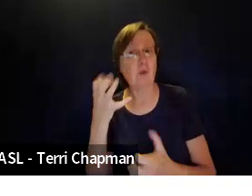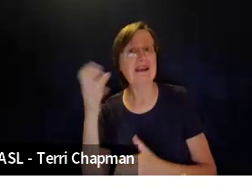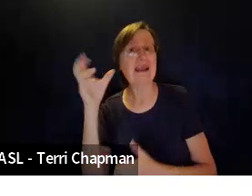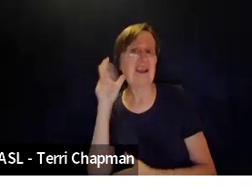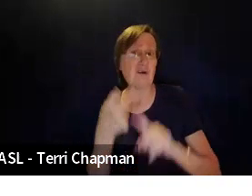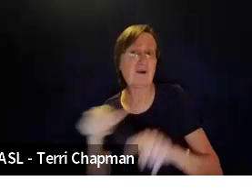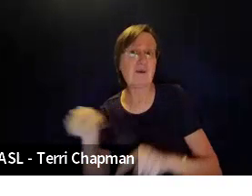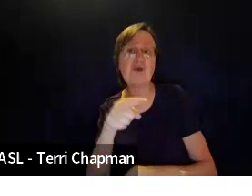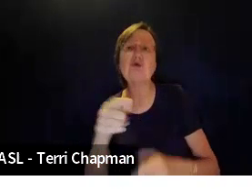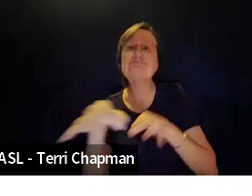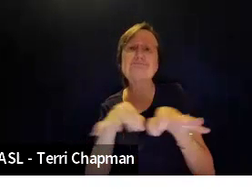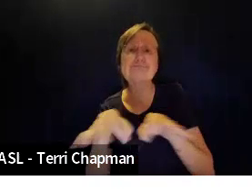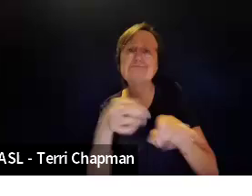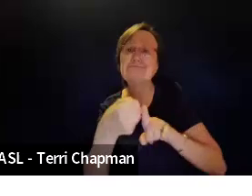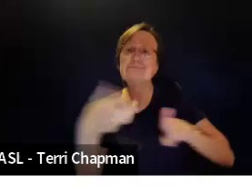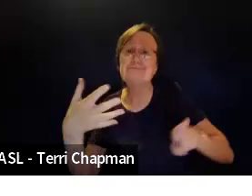help. At